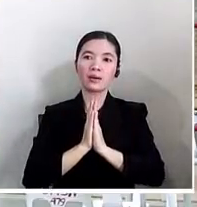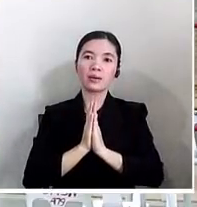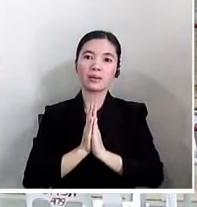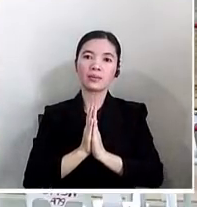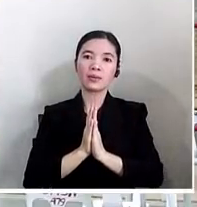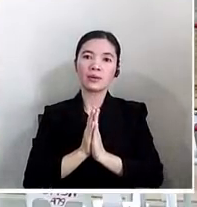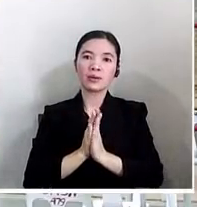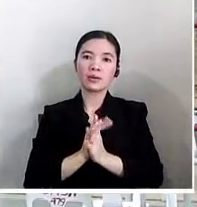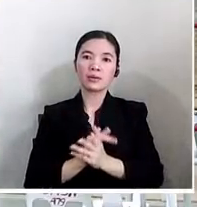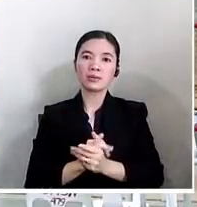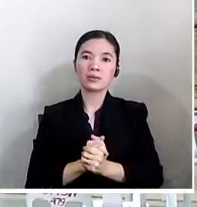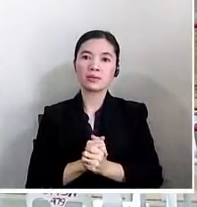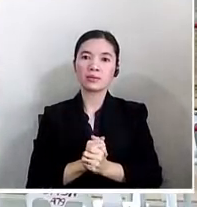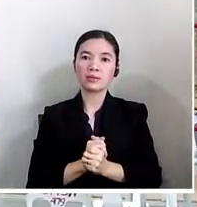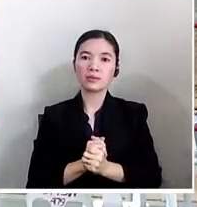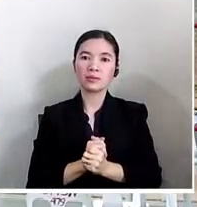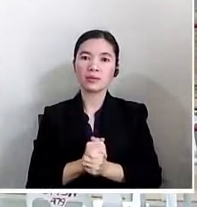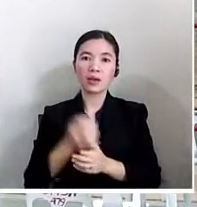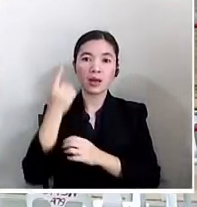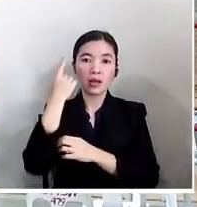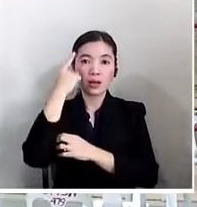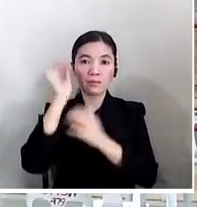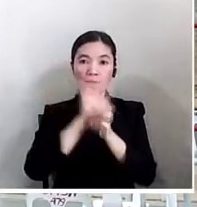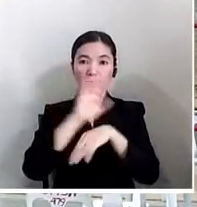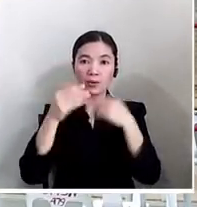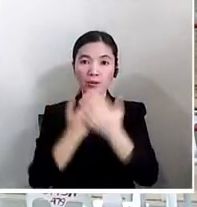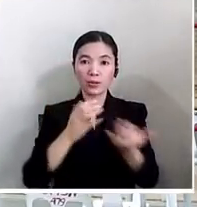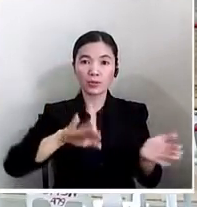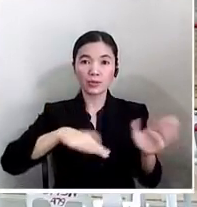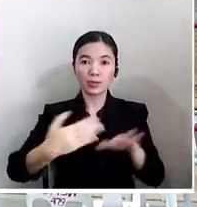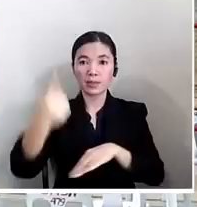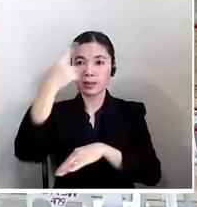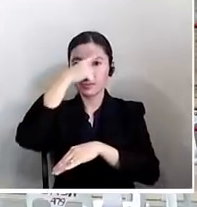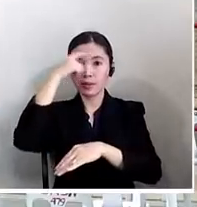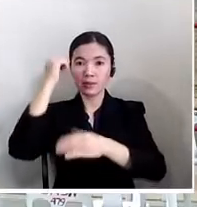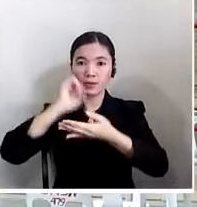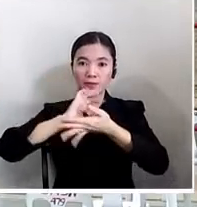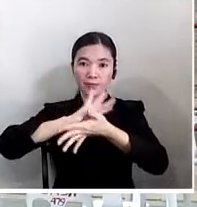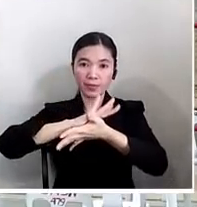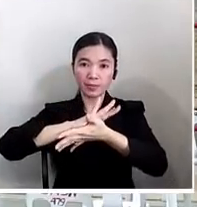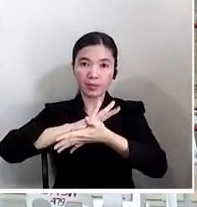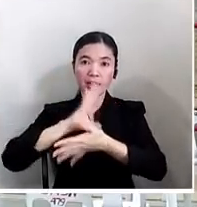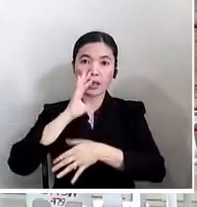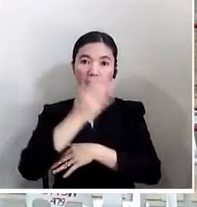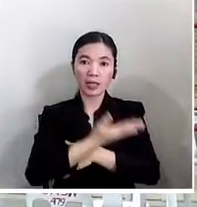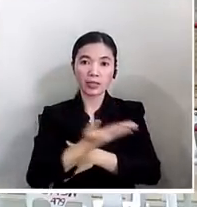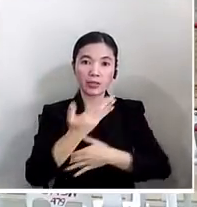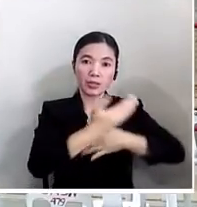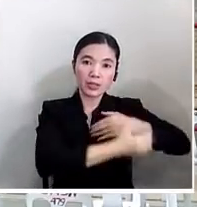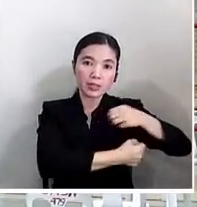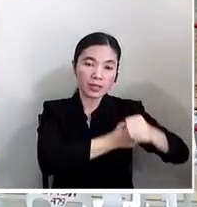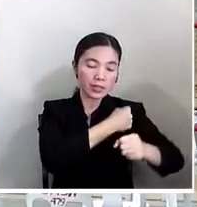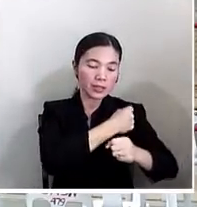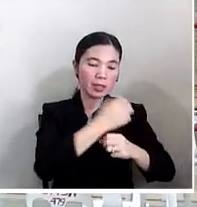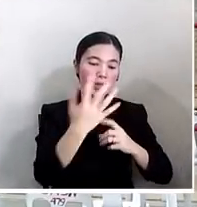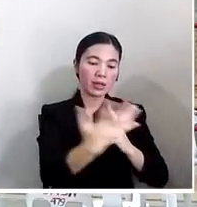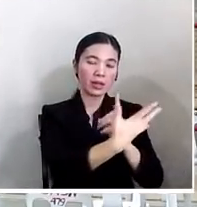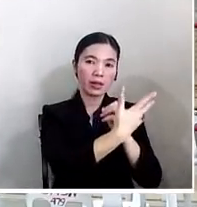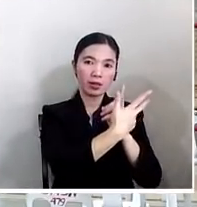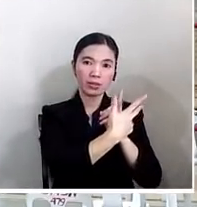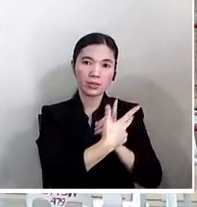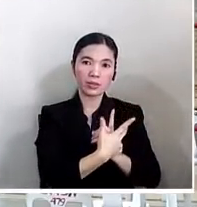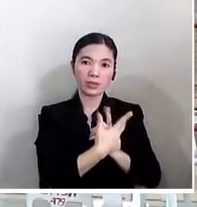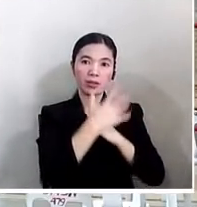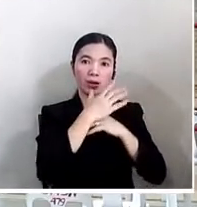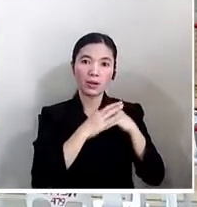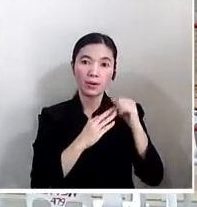prayer. For all those who have died because of the pandemic and those who grieve their loss in isolation, comfort them in